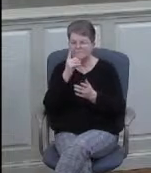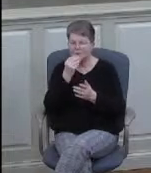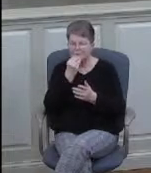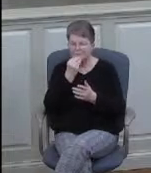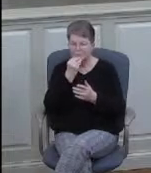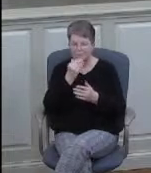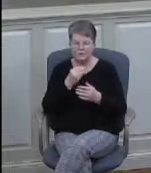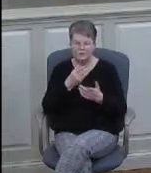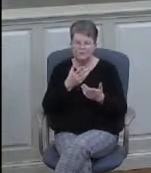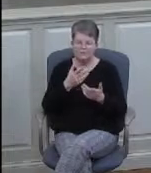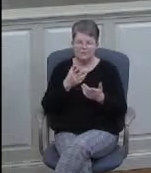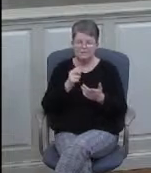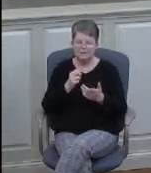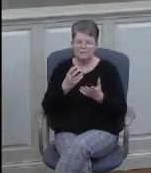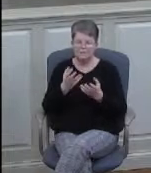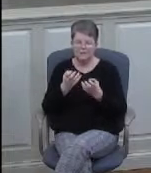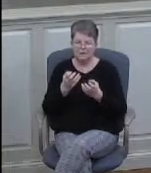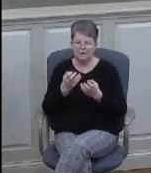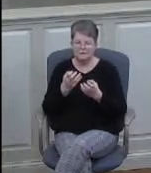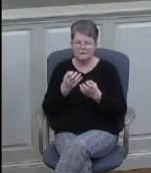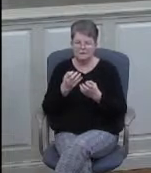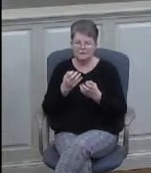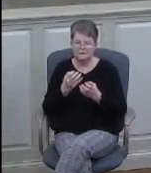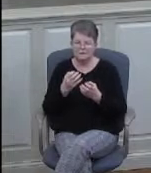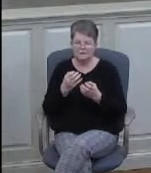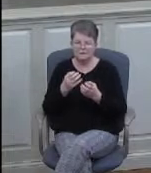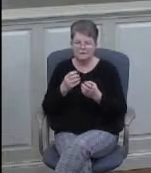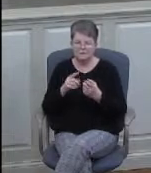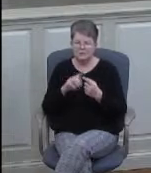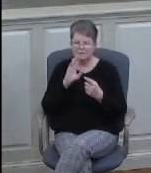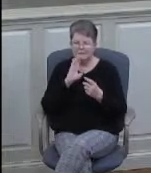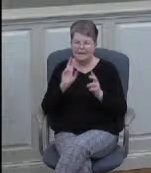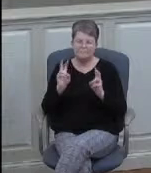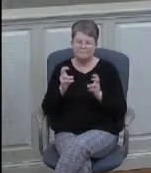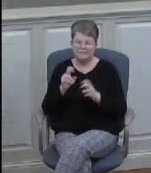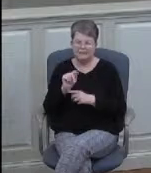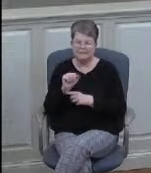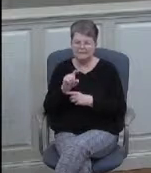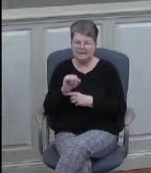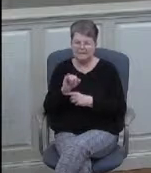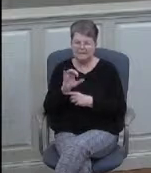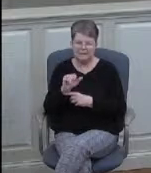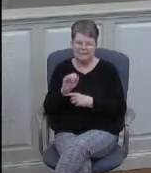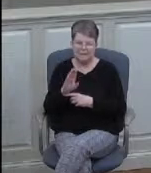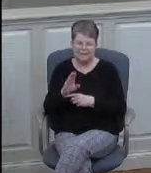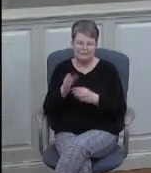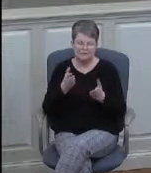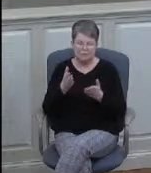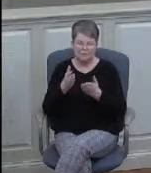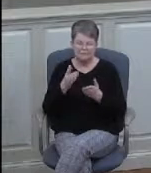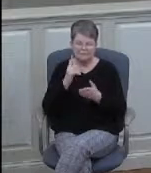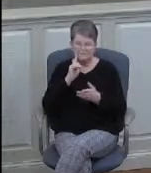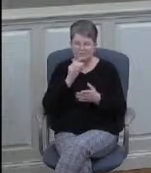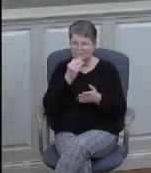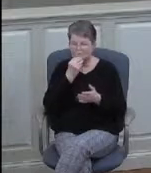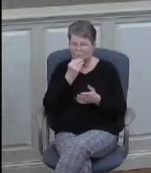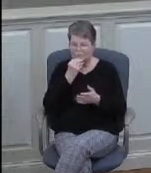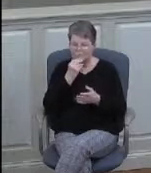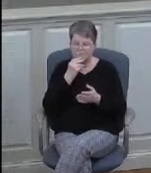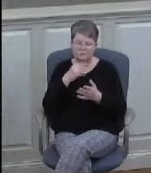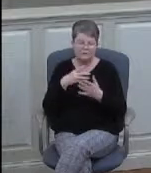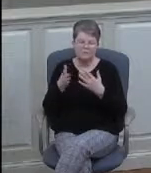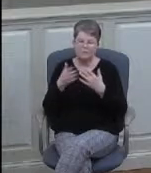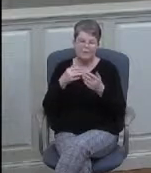know, he was just wanting to be a taxi cab service for groceries and appointments and for whatever. And I thought that was really